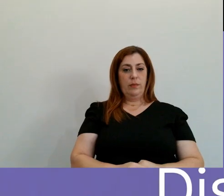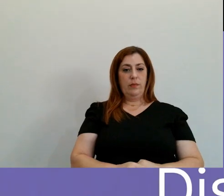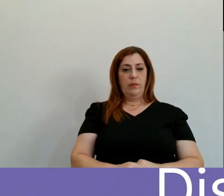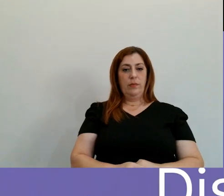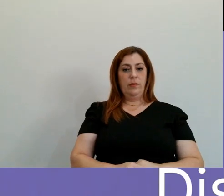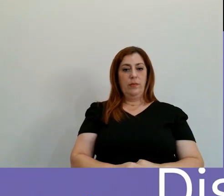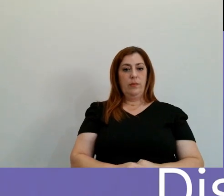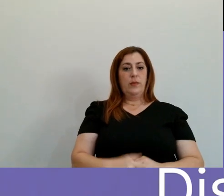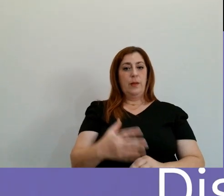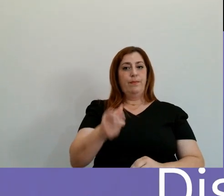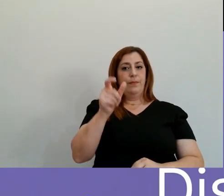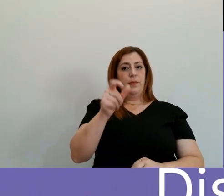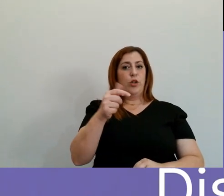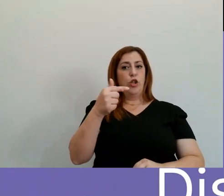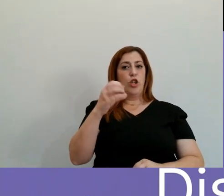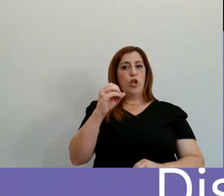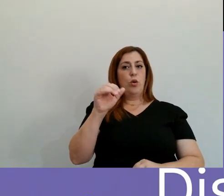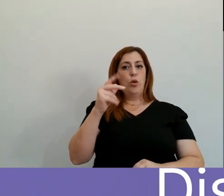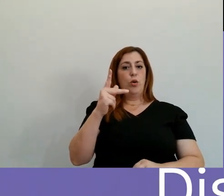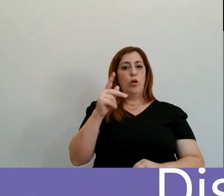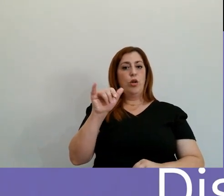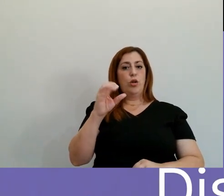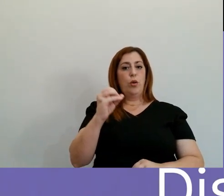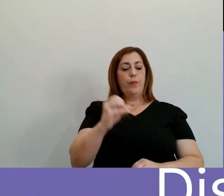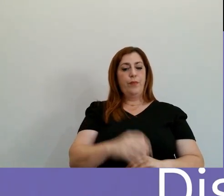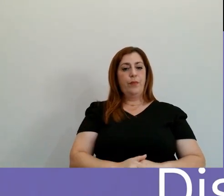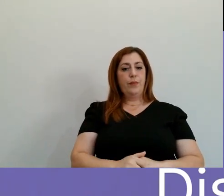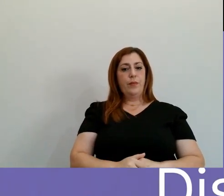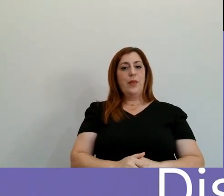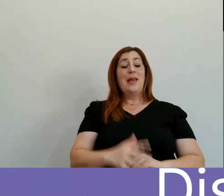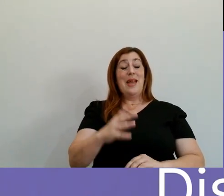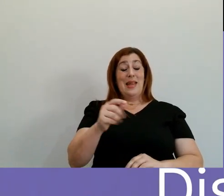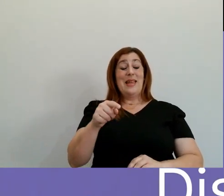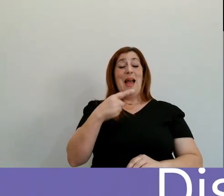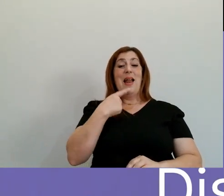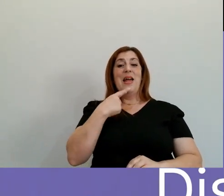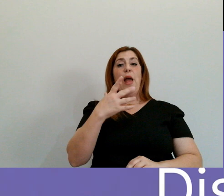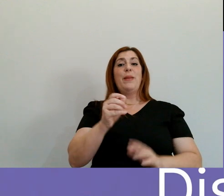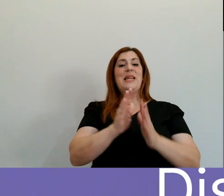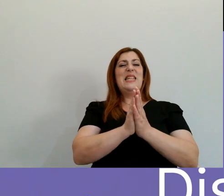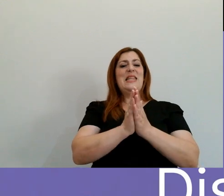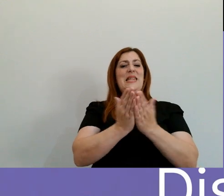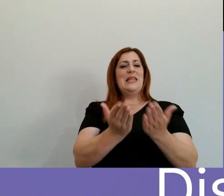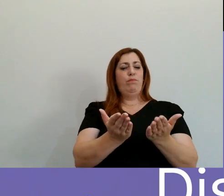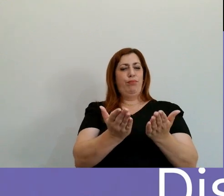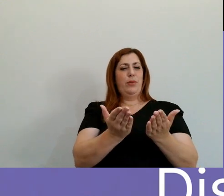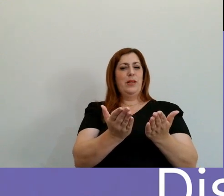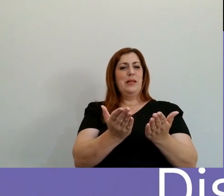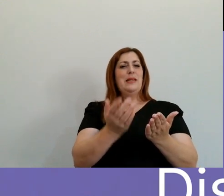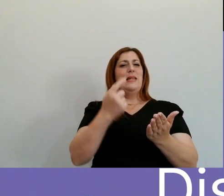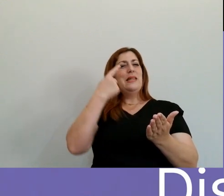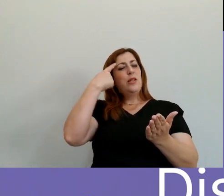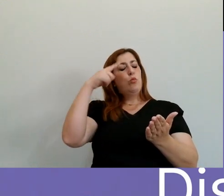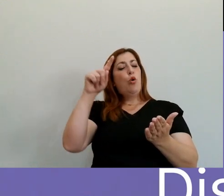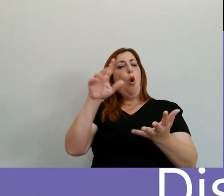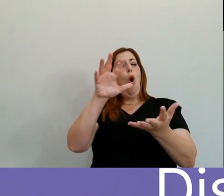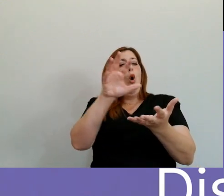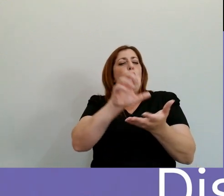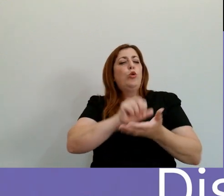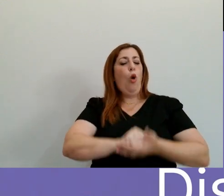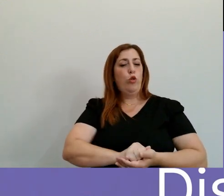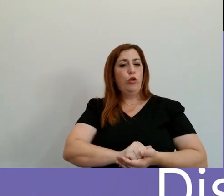here. And then there's Tokyo, who recommended the book Hold On to Your Kids as a resource